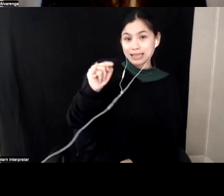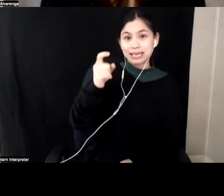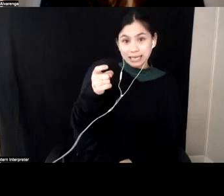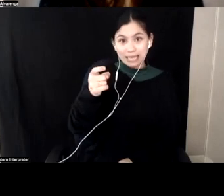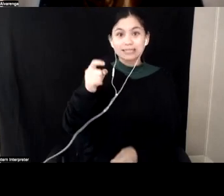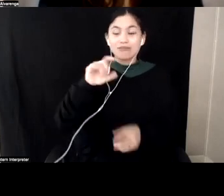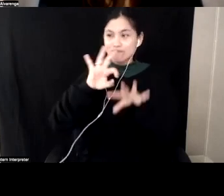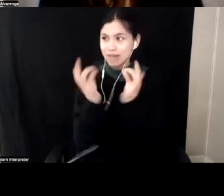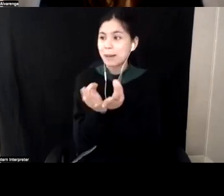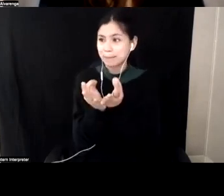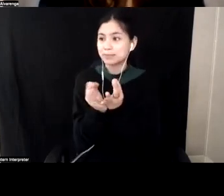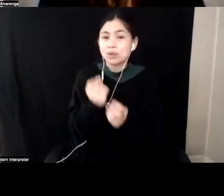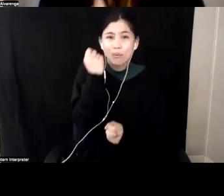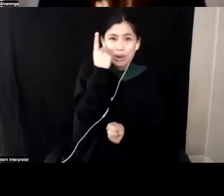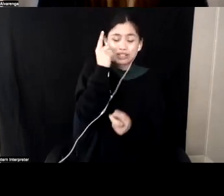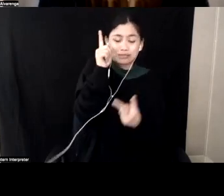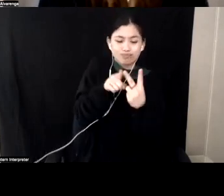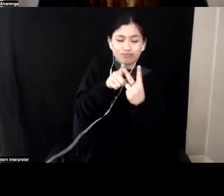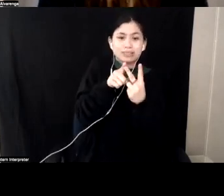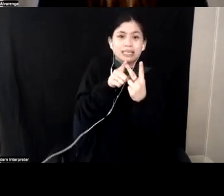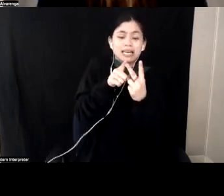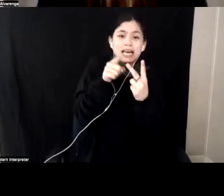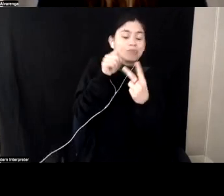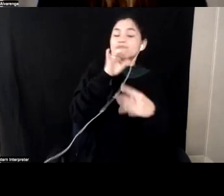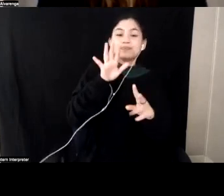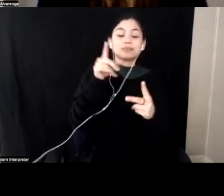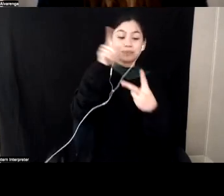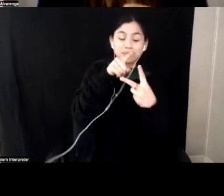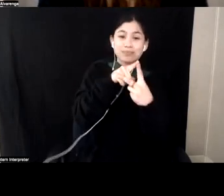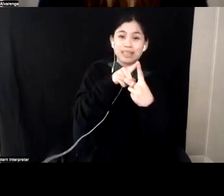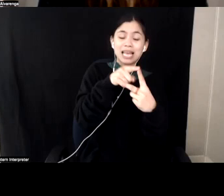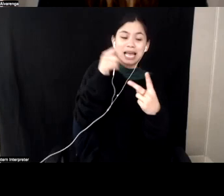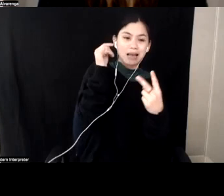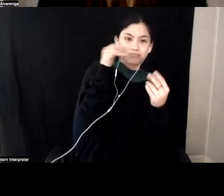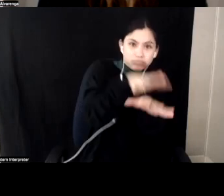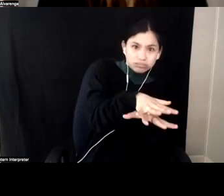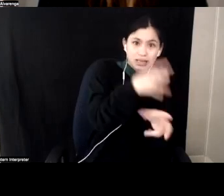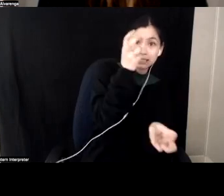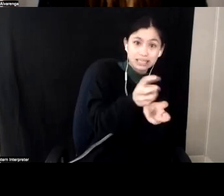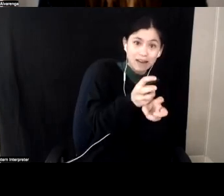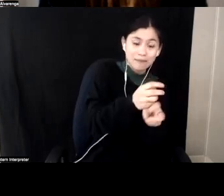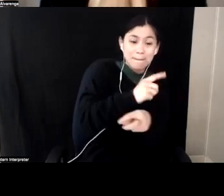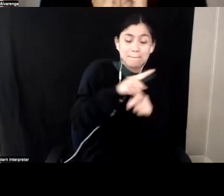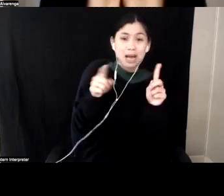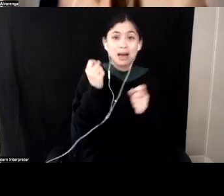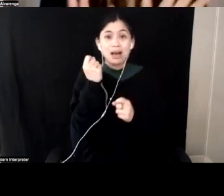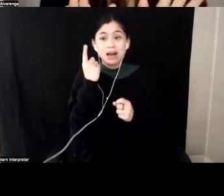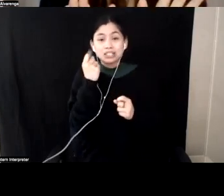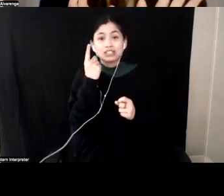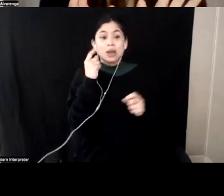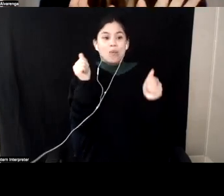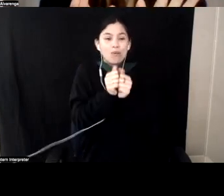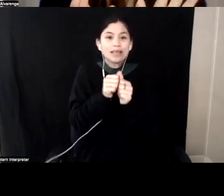is can be a very tough journey for deaf in general, but especially for deaf Latin youth, because there's